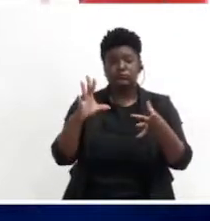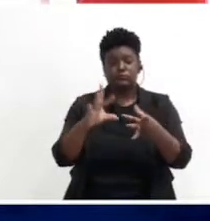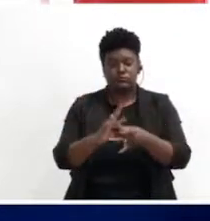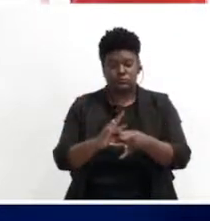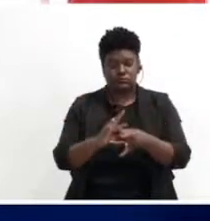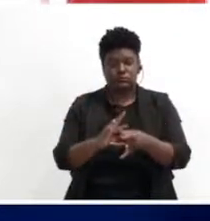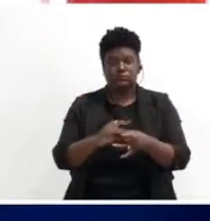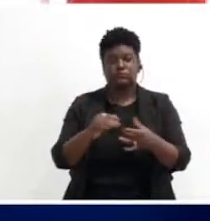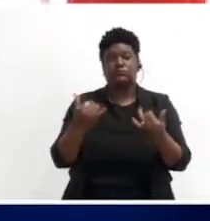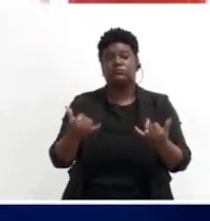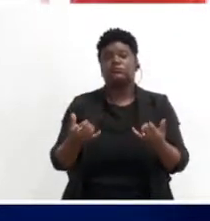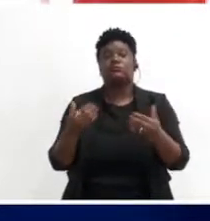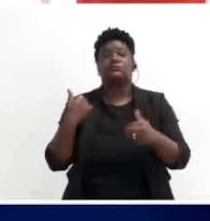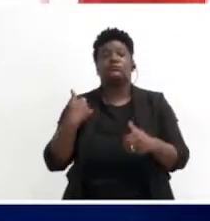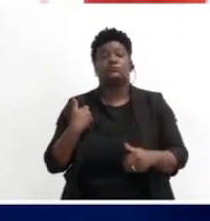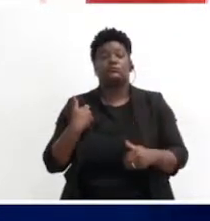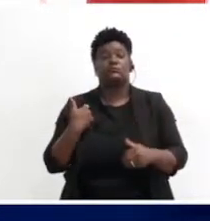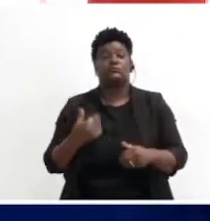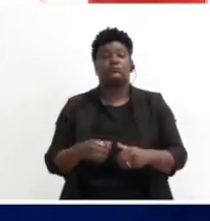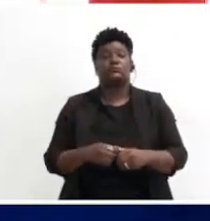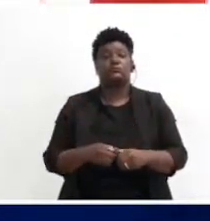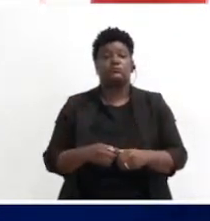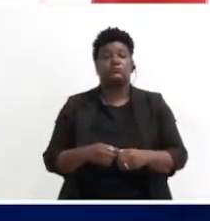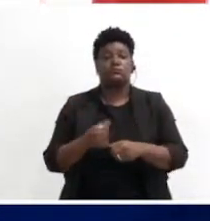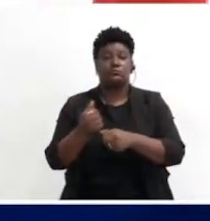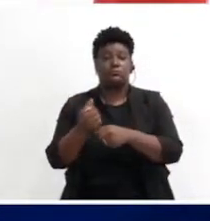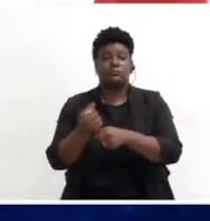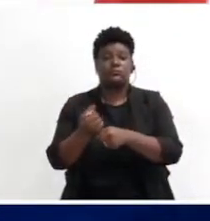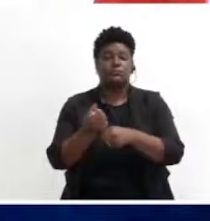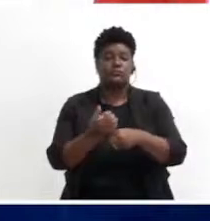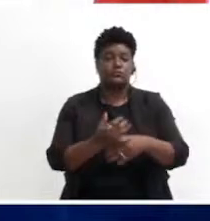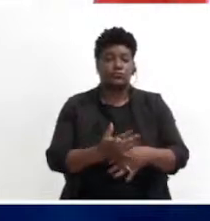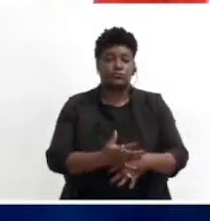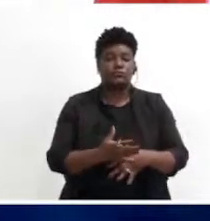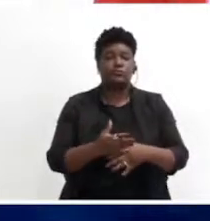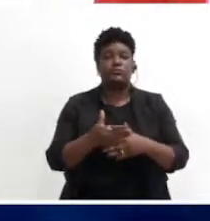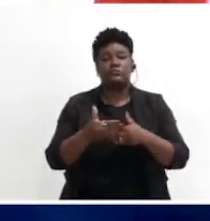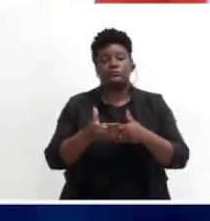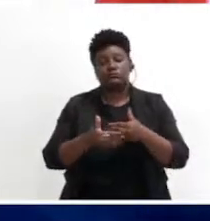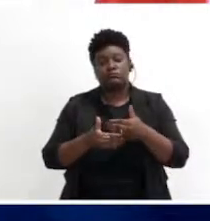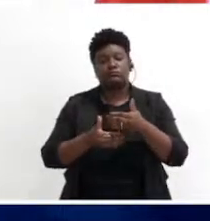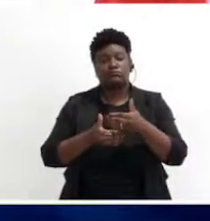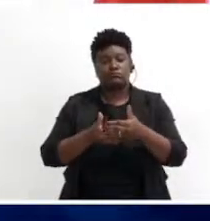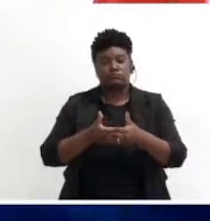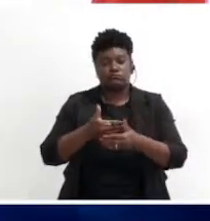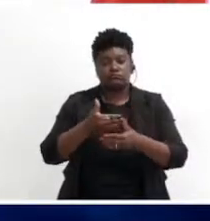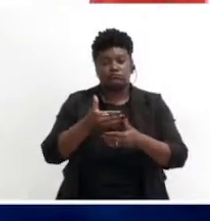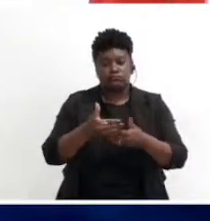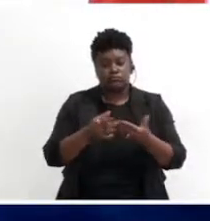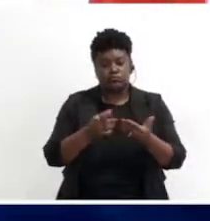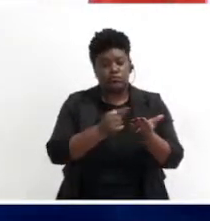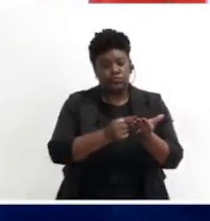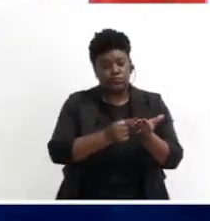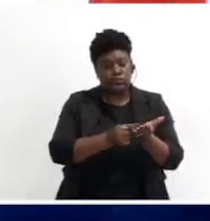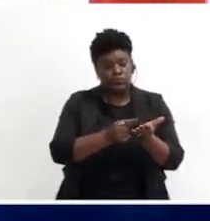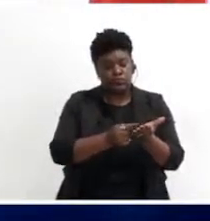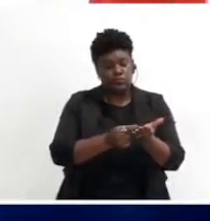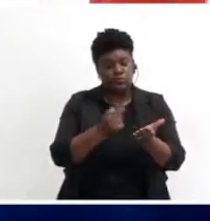have a fairly slow process, and you're doing one chip at a time, but you can do finer pitch.